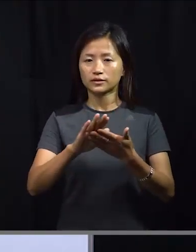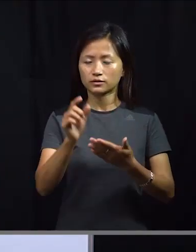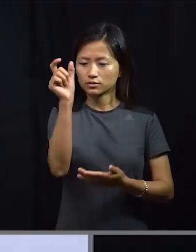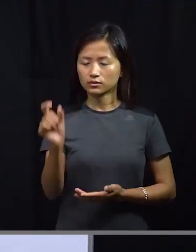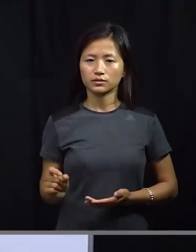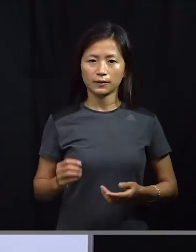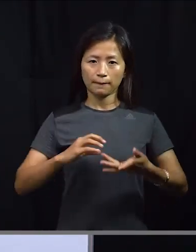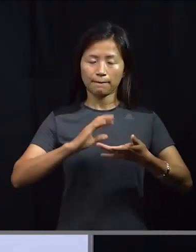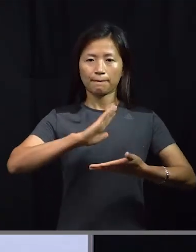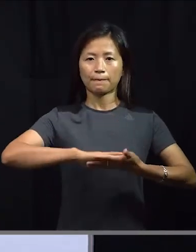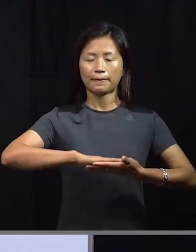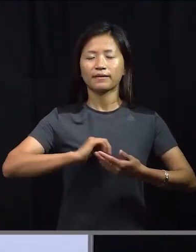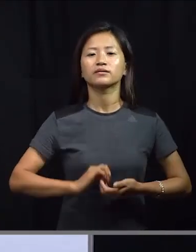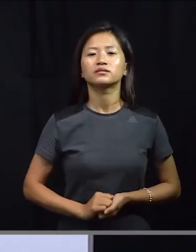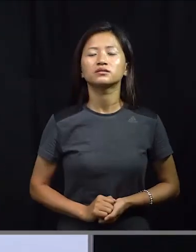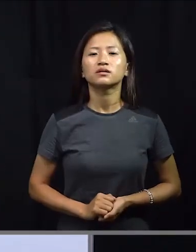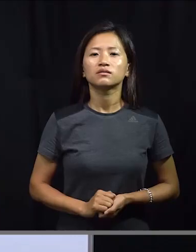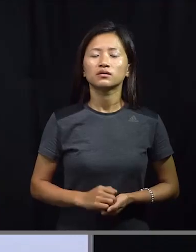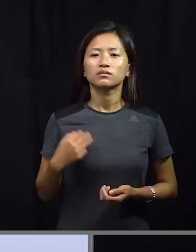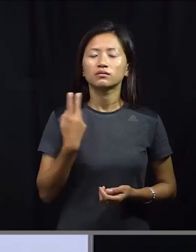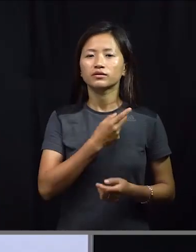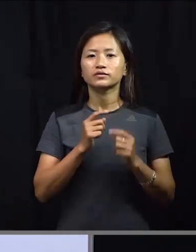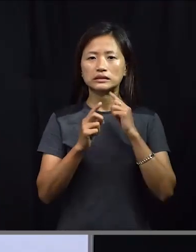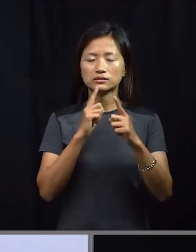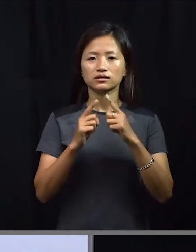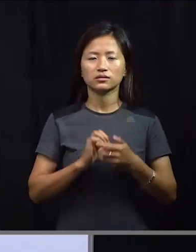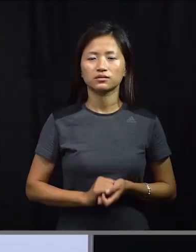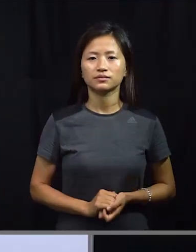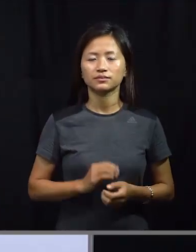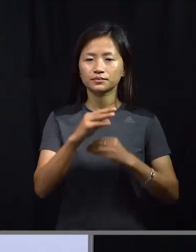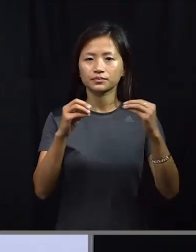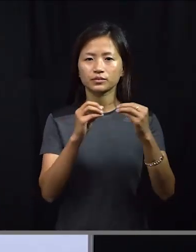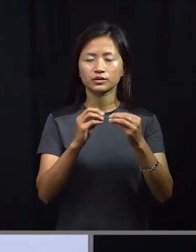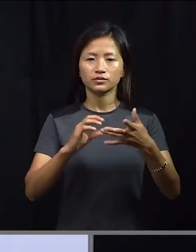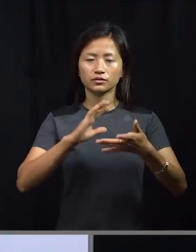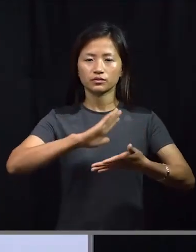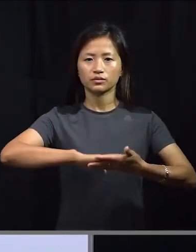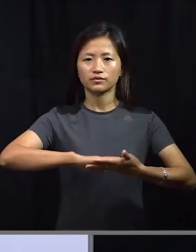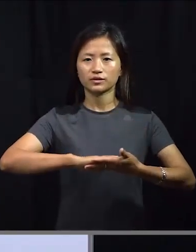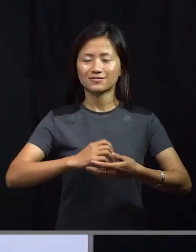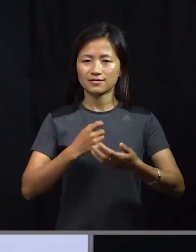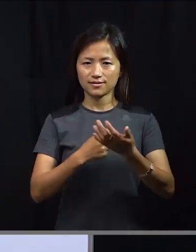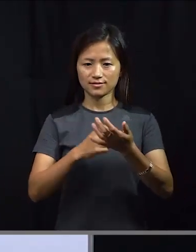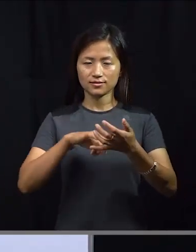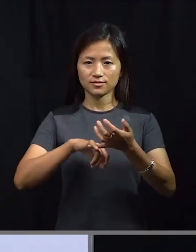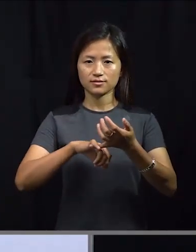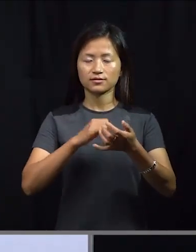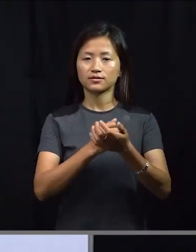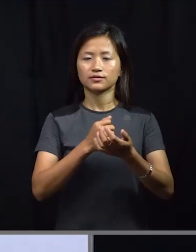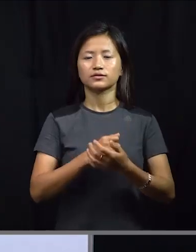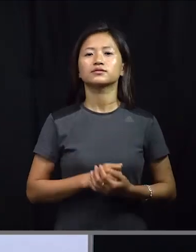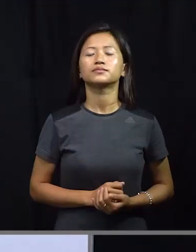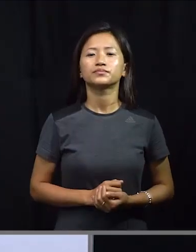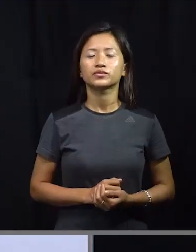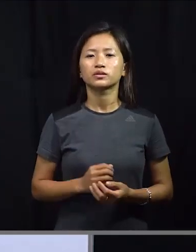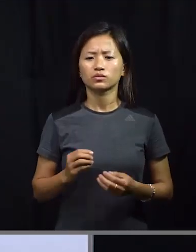I would like to emphasize is, we have discussed about the marriage as a sacrament. Sacrament means the religious bond